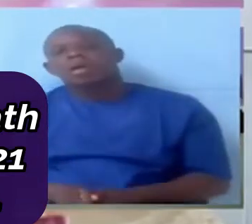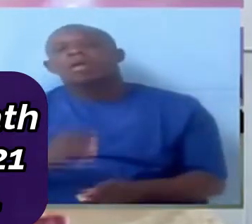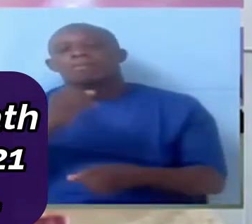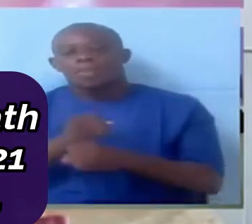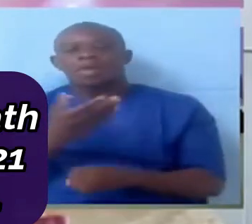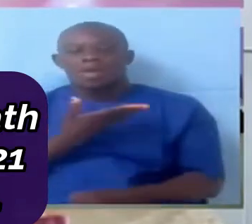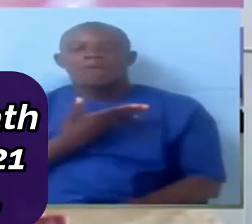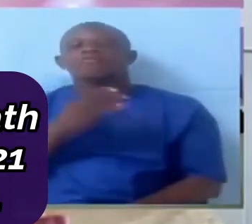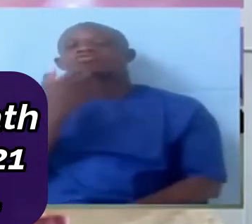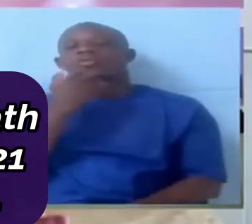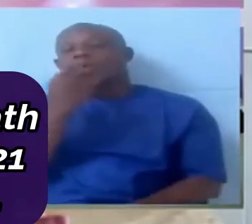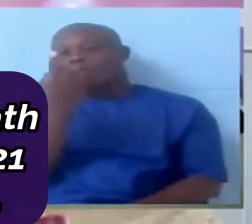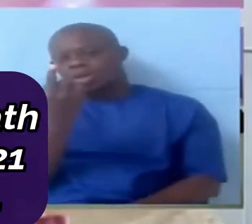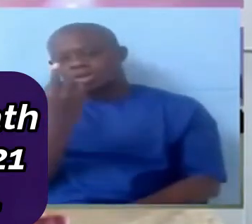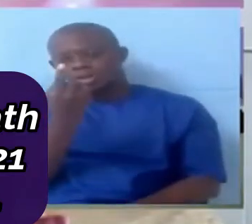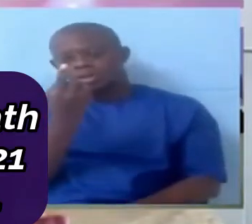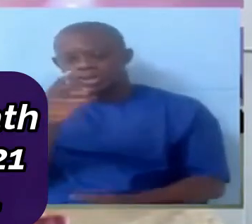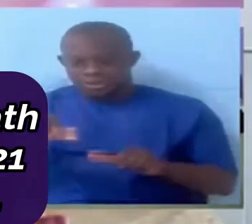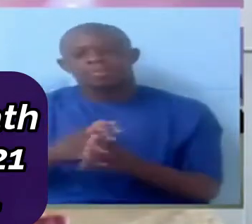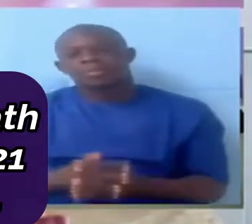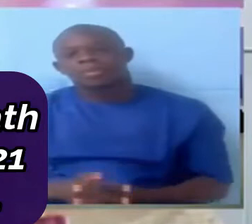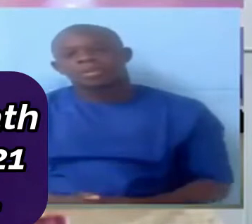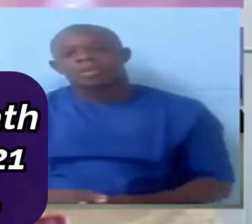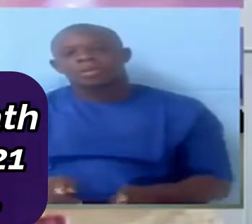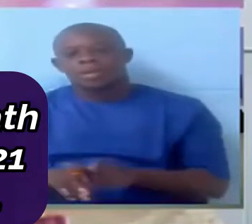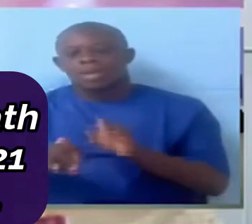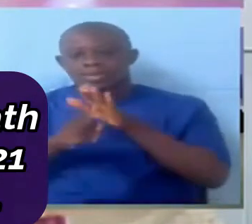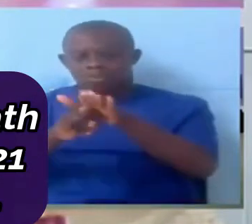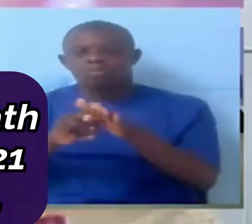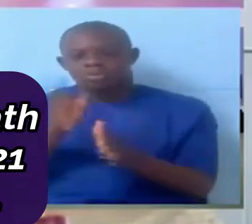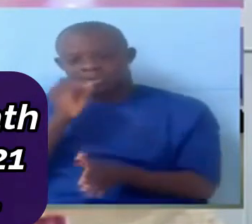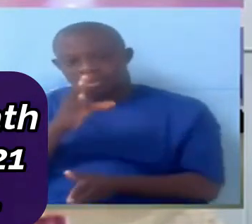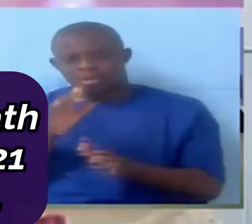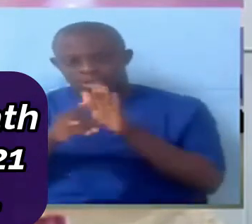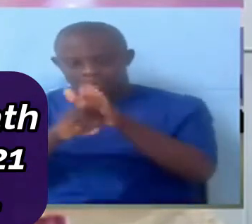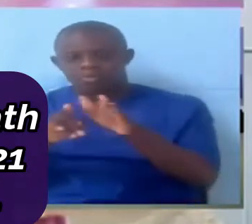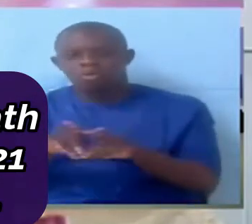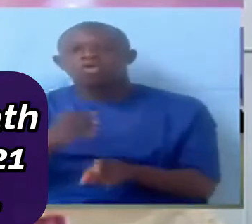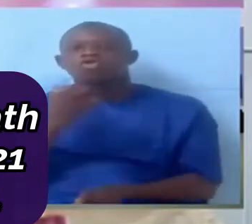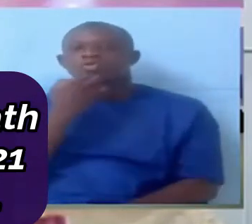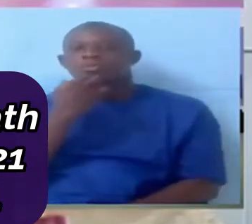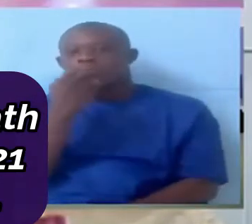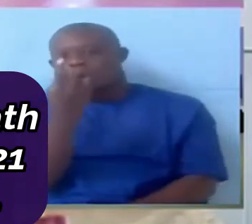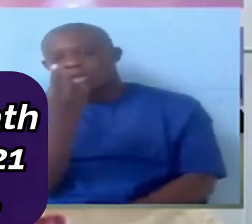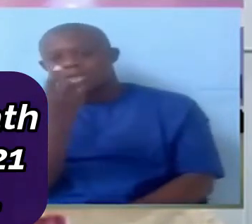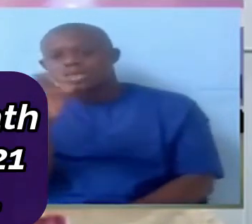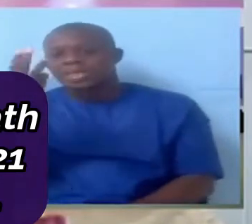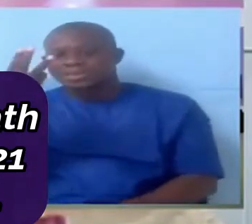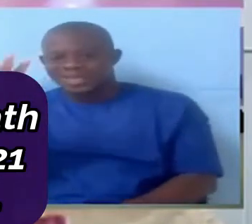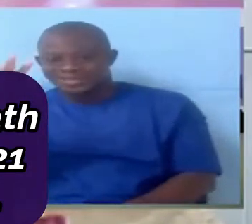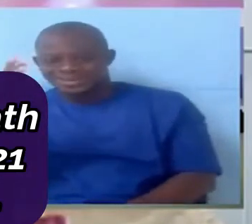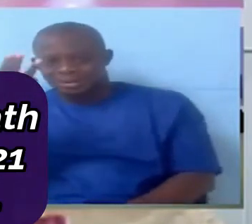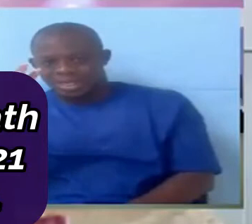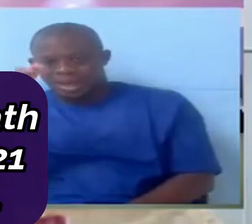serial number 1. Dan ñu bind ko chiffre number 1. Let's say, for instance, number 1 of third